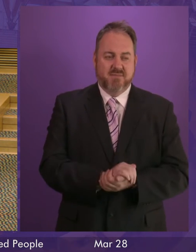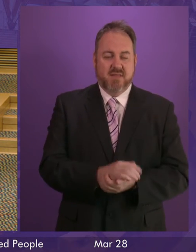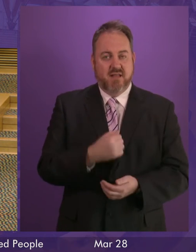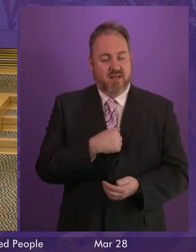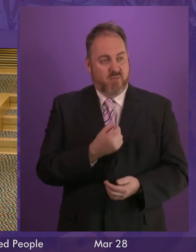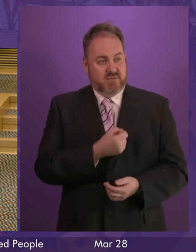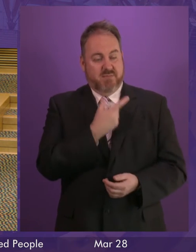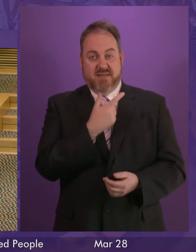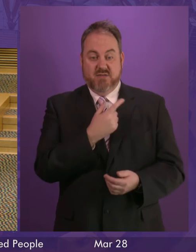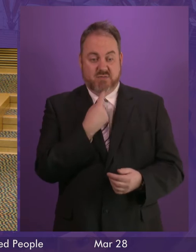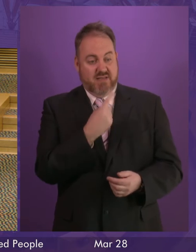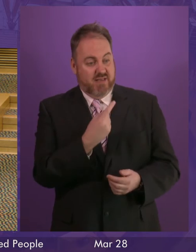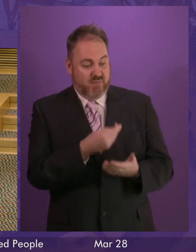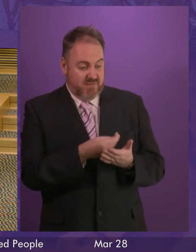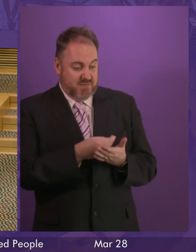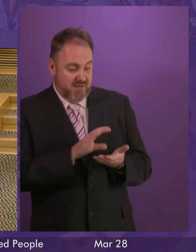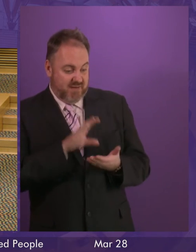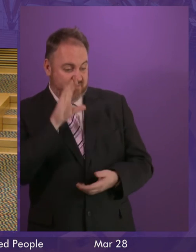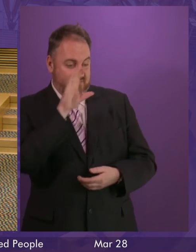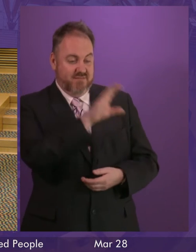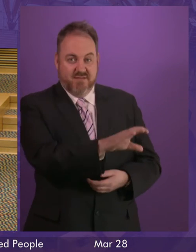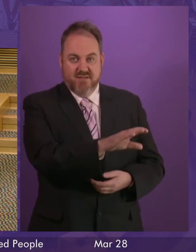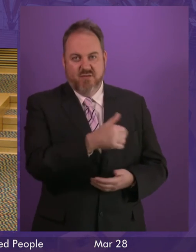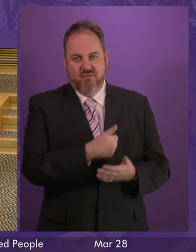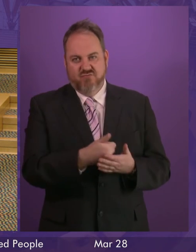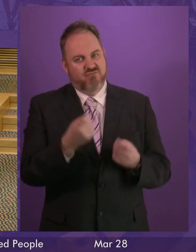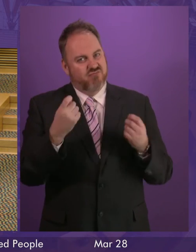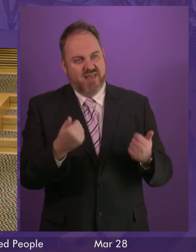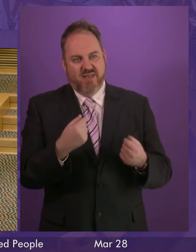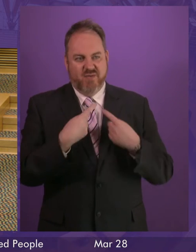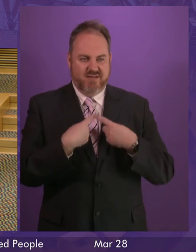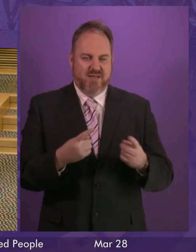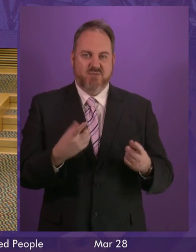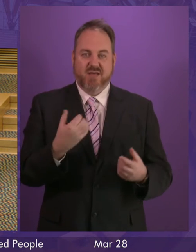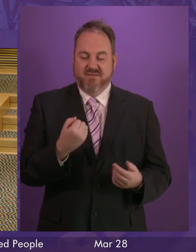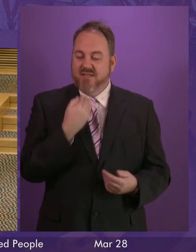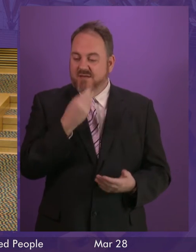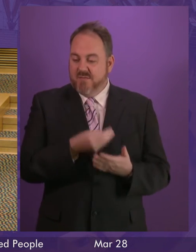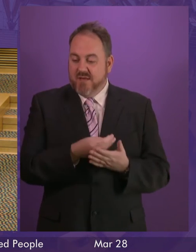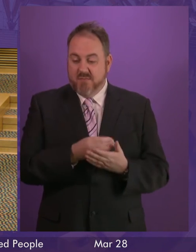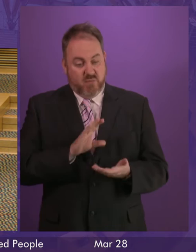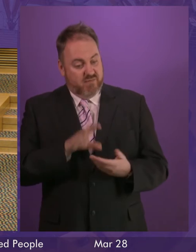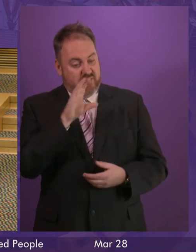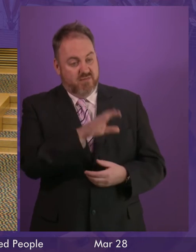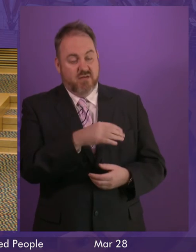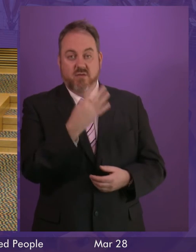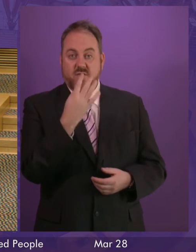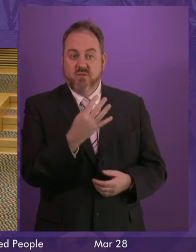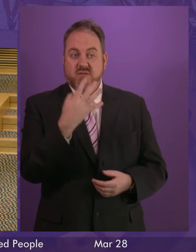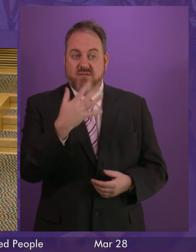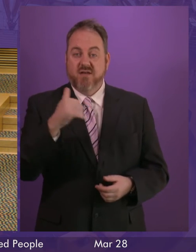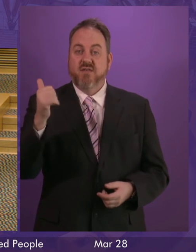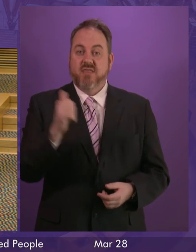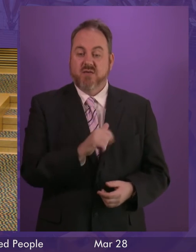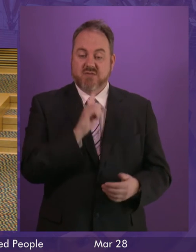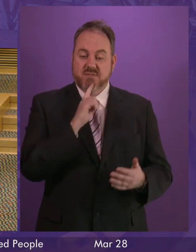money because we don't often get a chance to announce money but we announced £45,000 to design and purchase the equipment for a